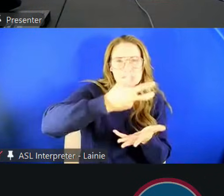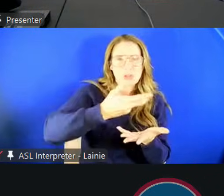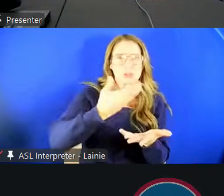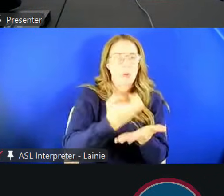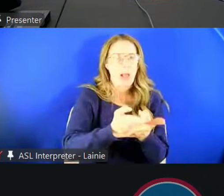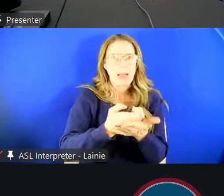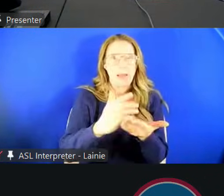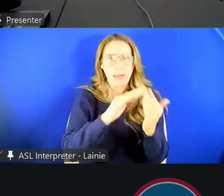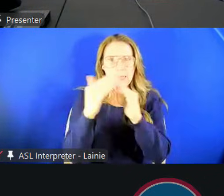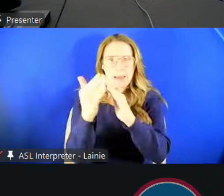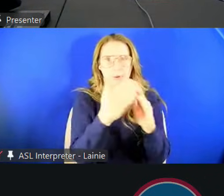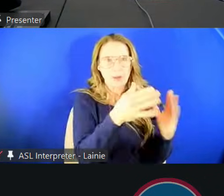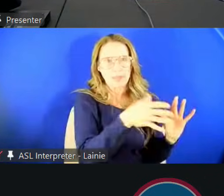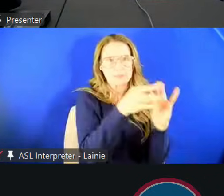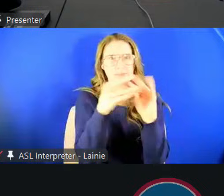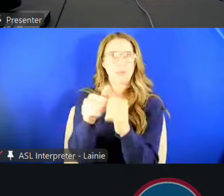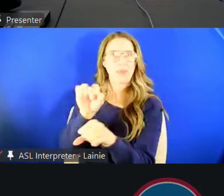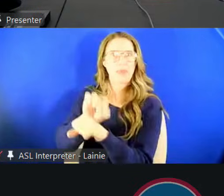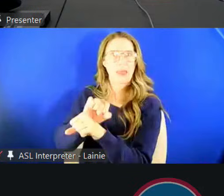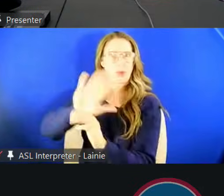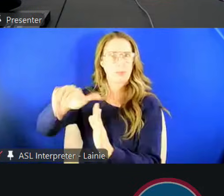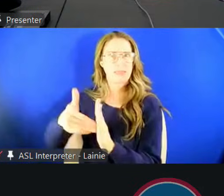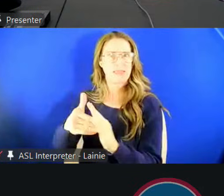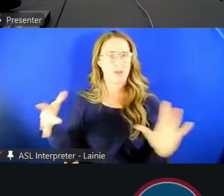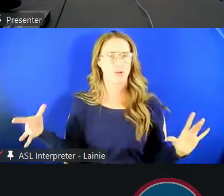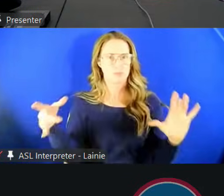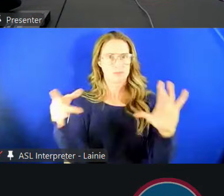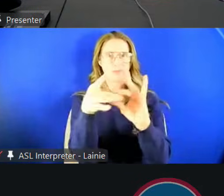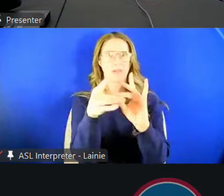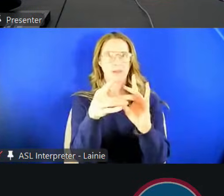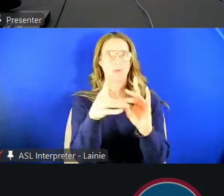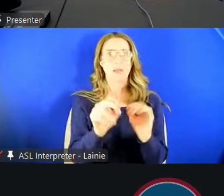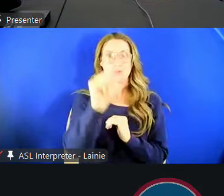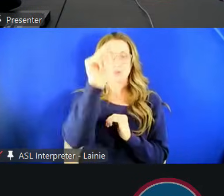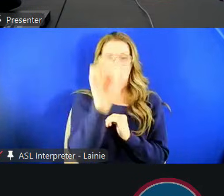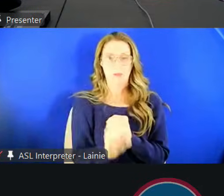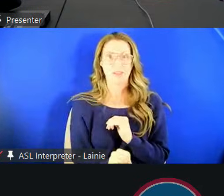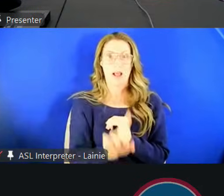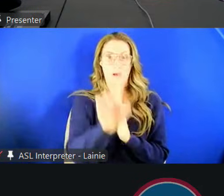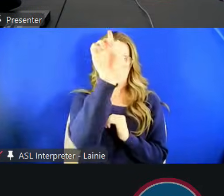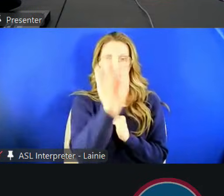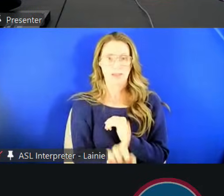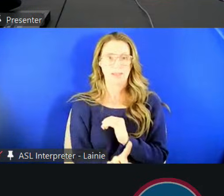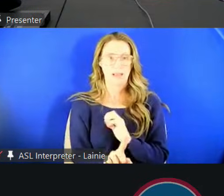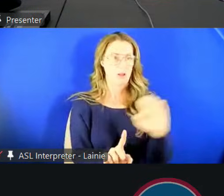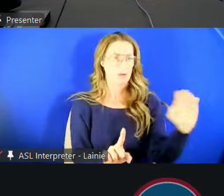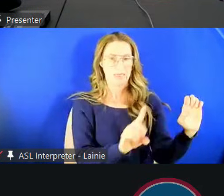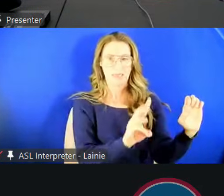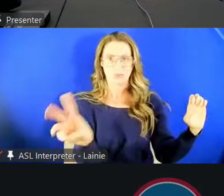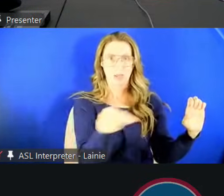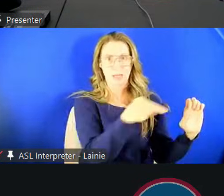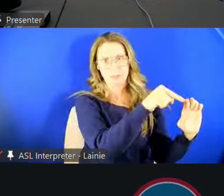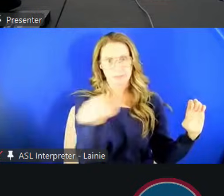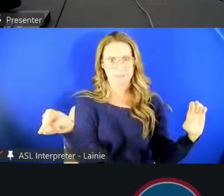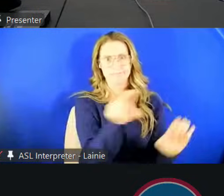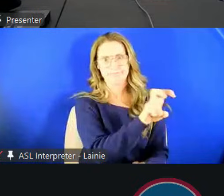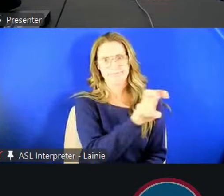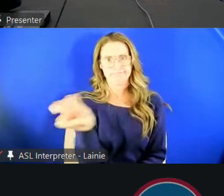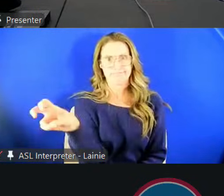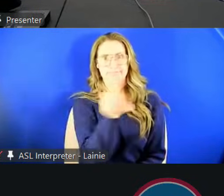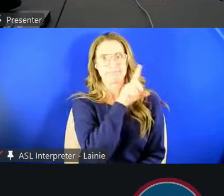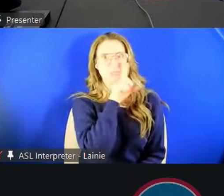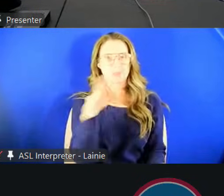centers, and also wanted to have a couple of north-south crosstown as well as east-west streets to really fill in the